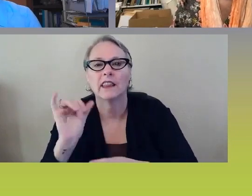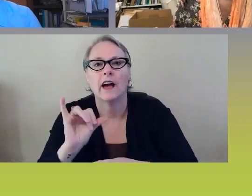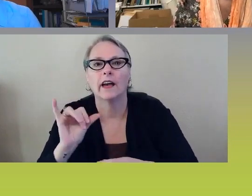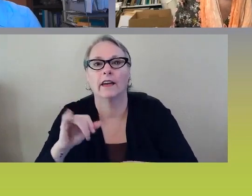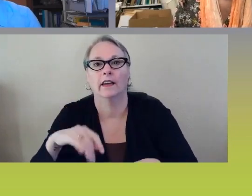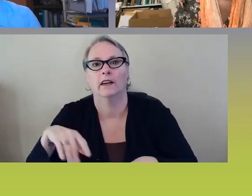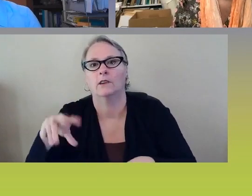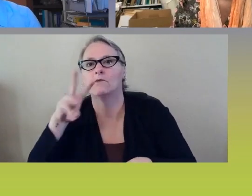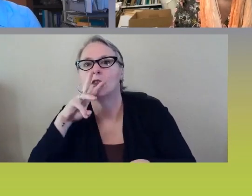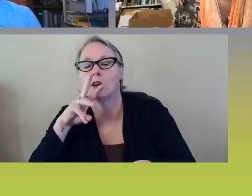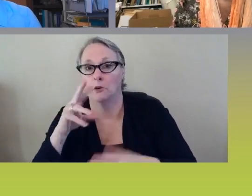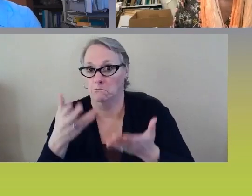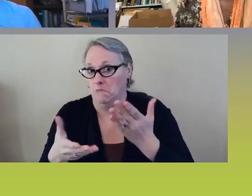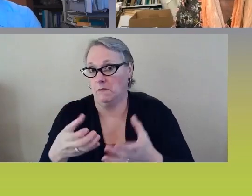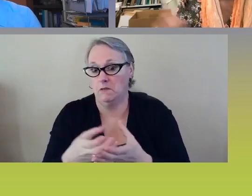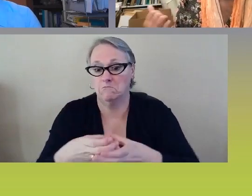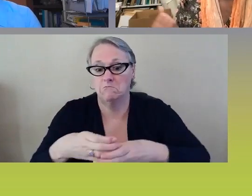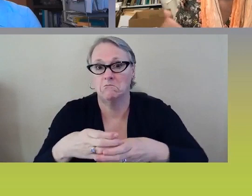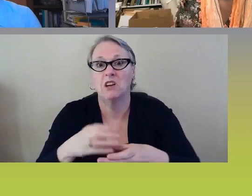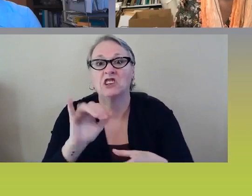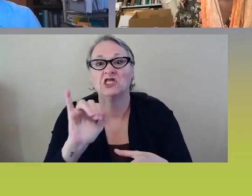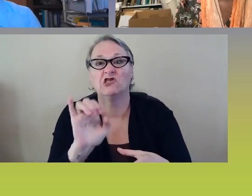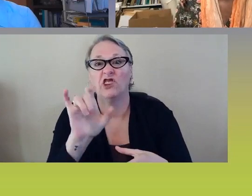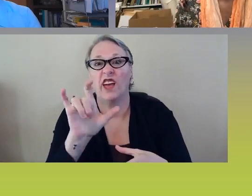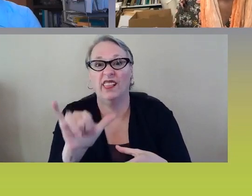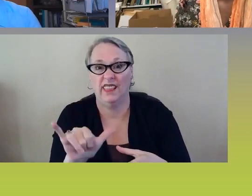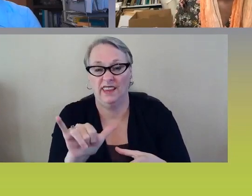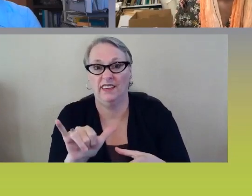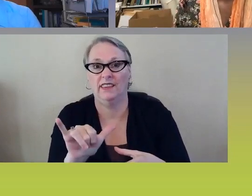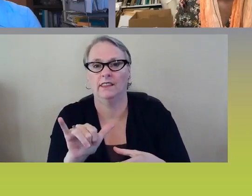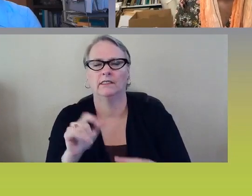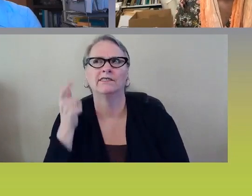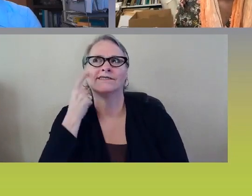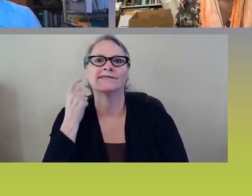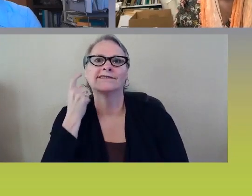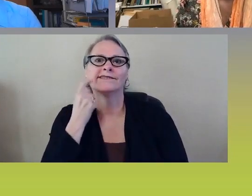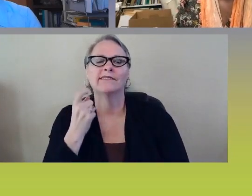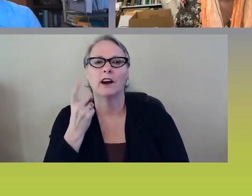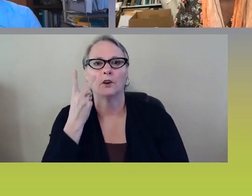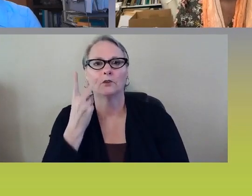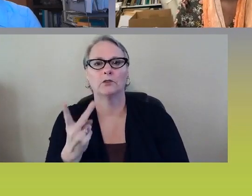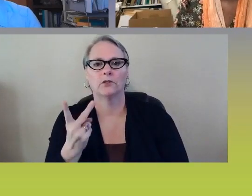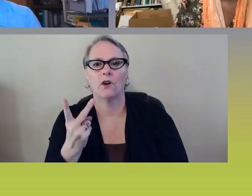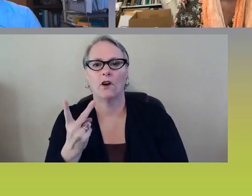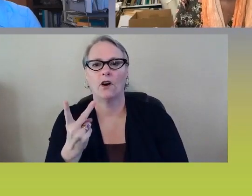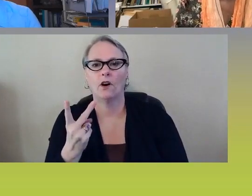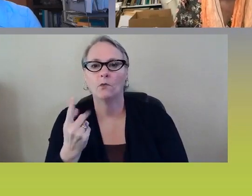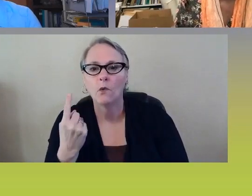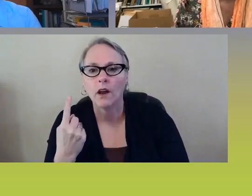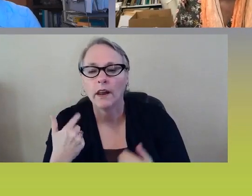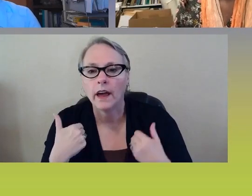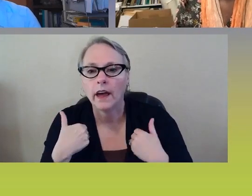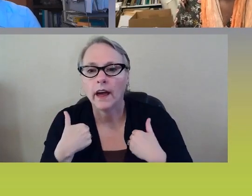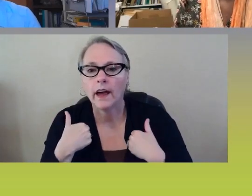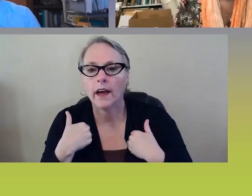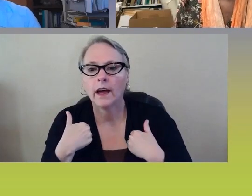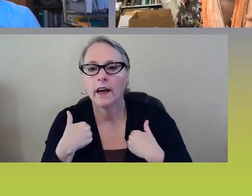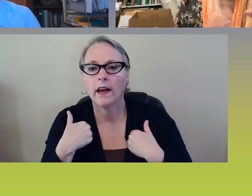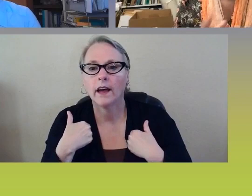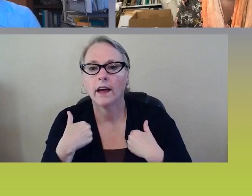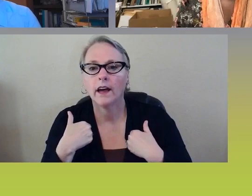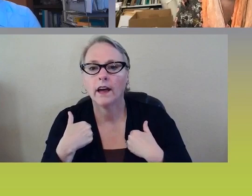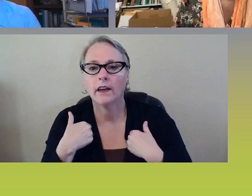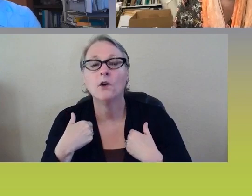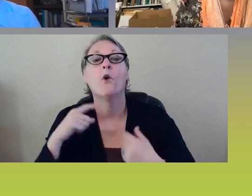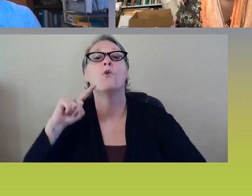jelly. Just recently, I saw one with the corn, husks,